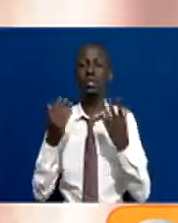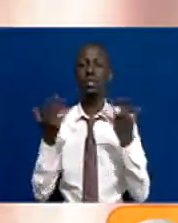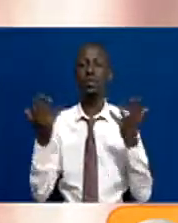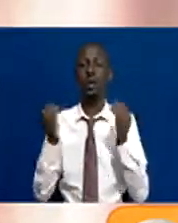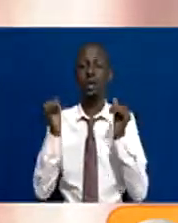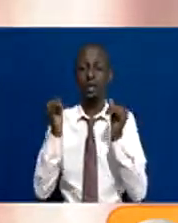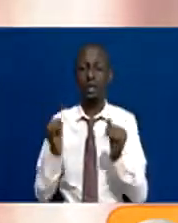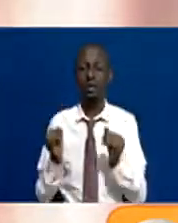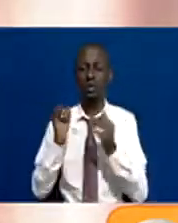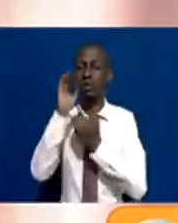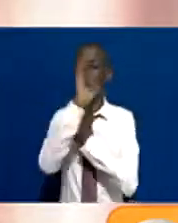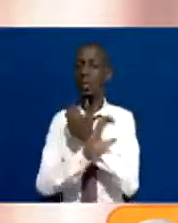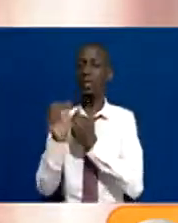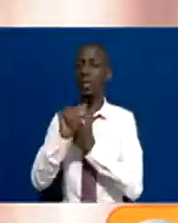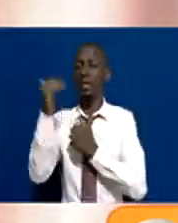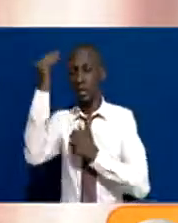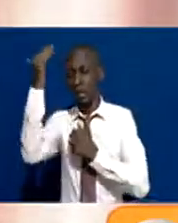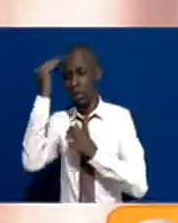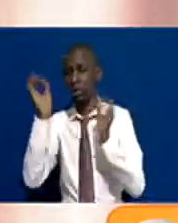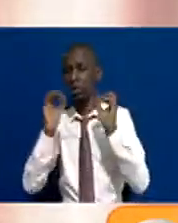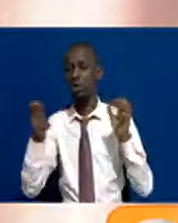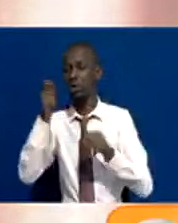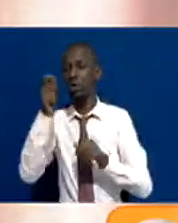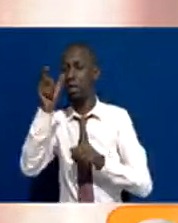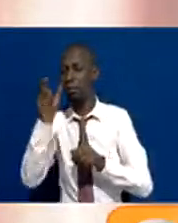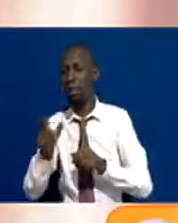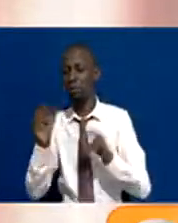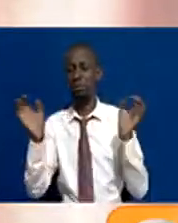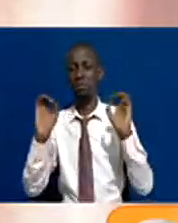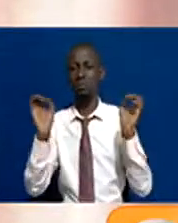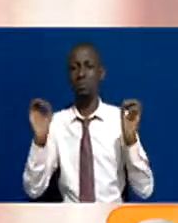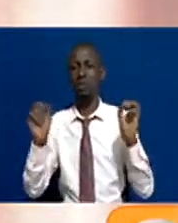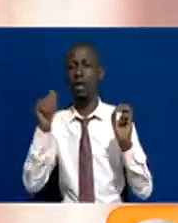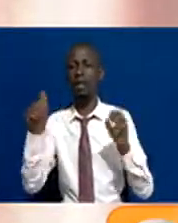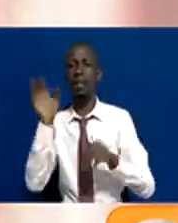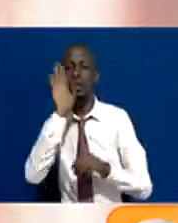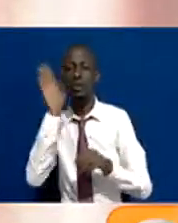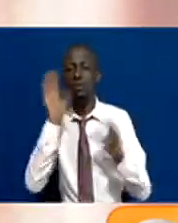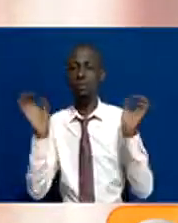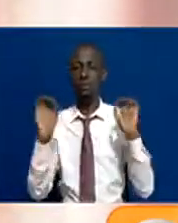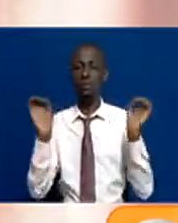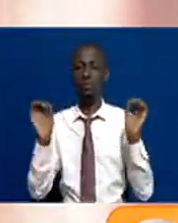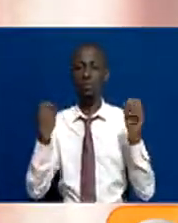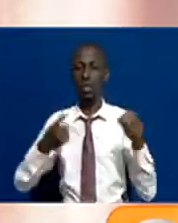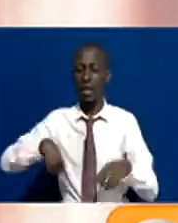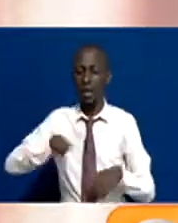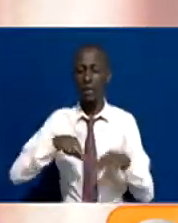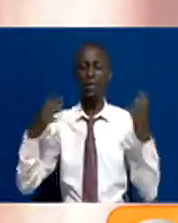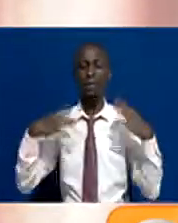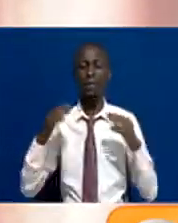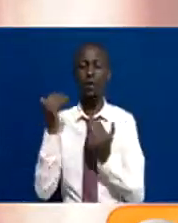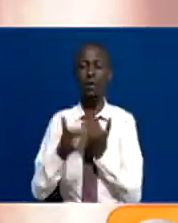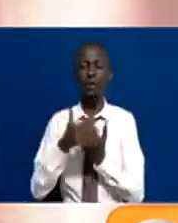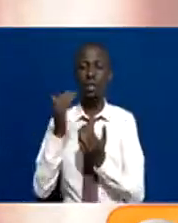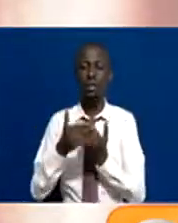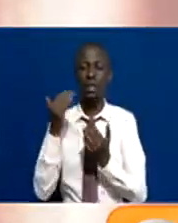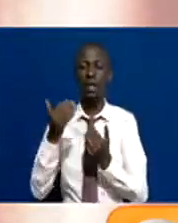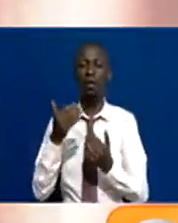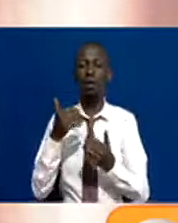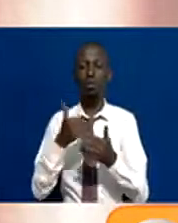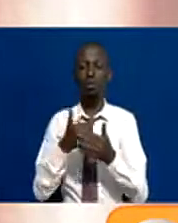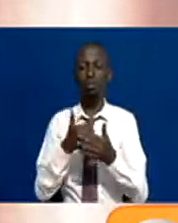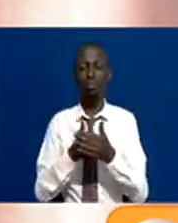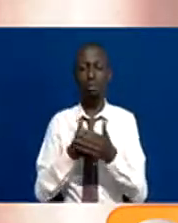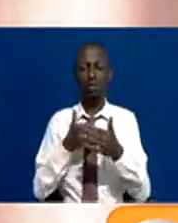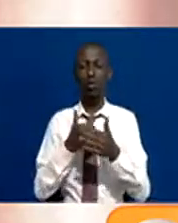me. I won't pass by and someone will start talking about me, you know, because we are humans and we still really care about our reputation.